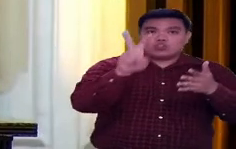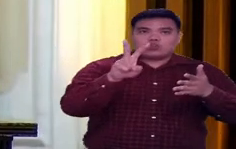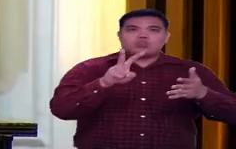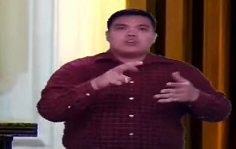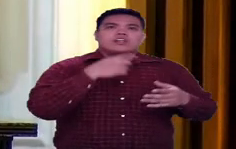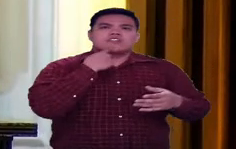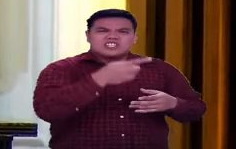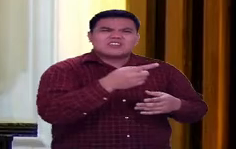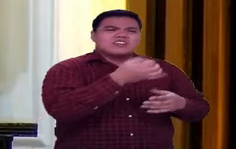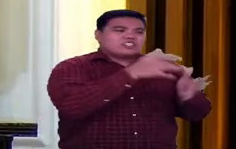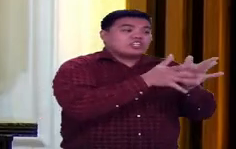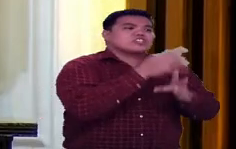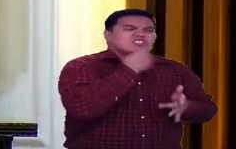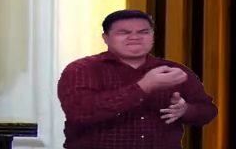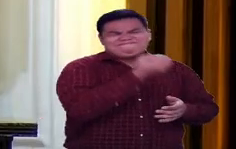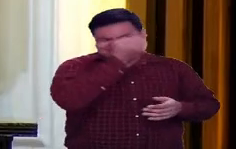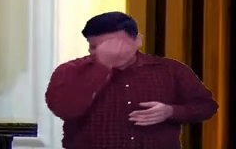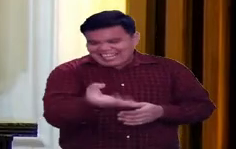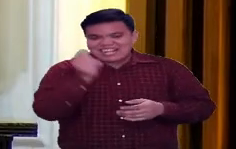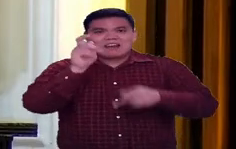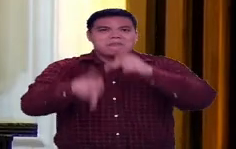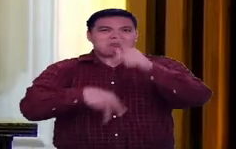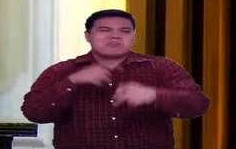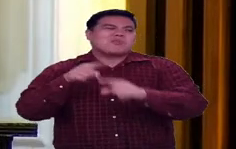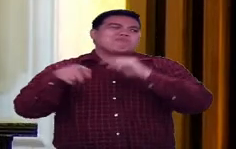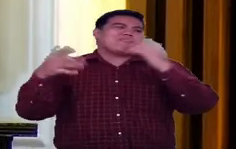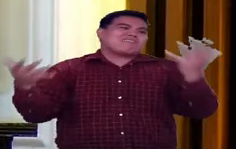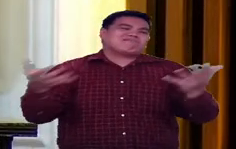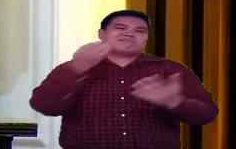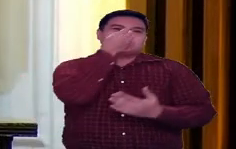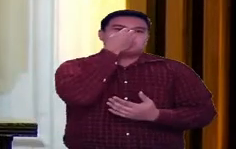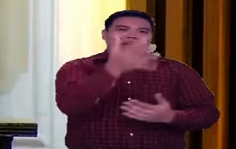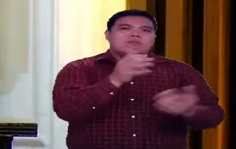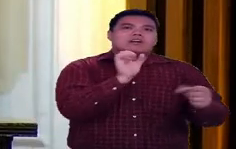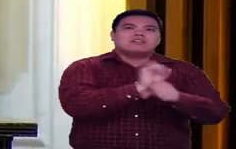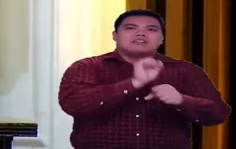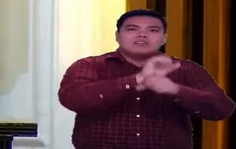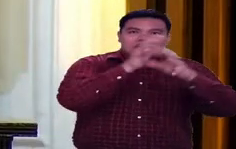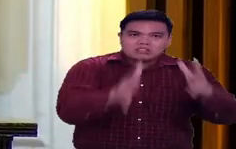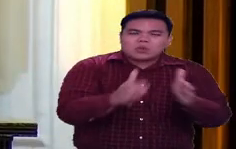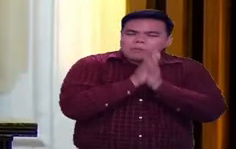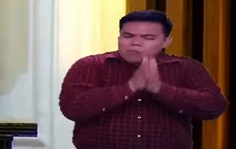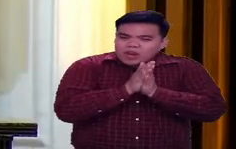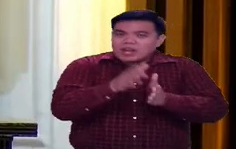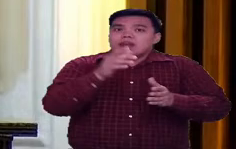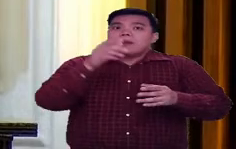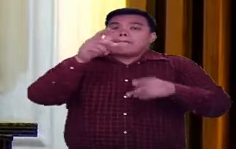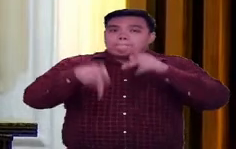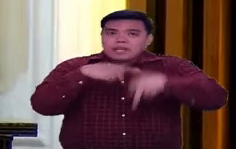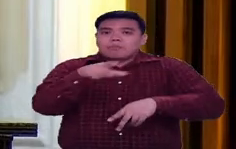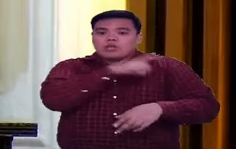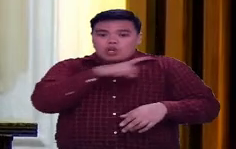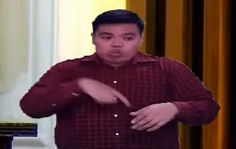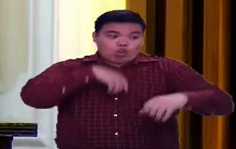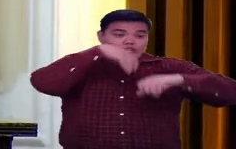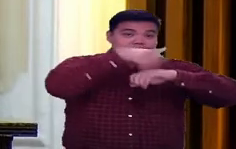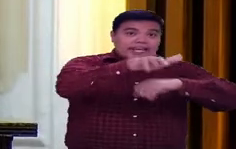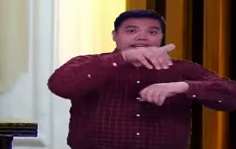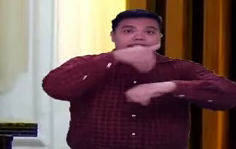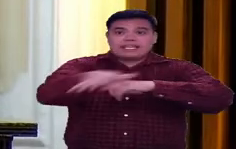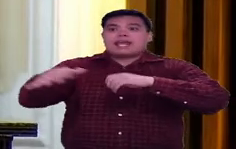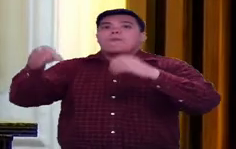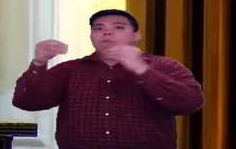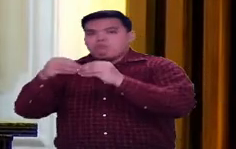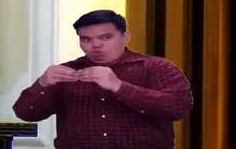unto them, the harvest truly is great, but the laborers are few. Pray therefore the Lord of the harvest that he will send forth laborers into